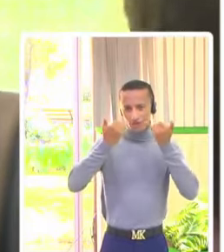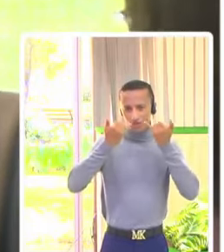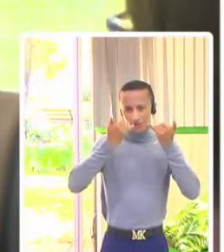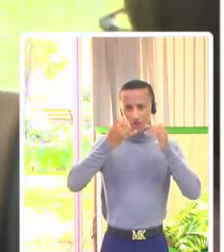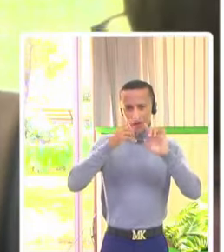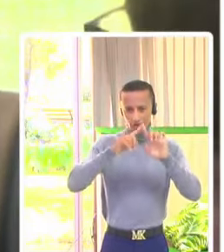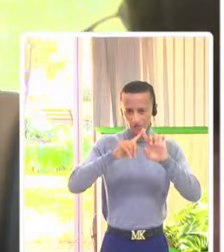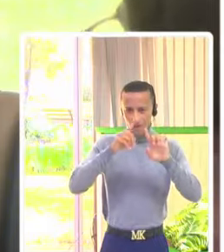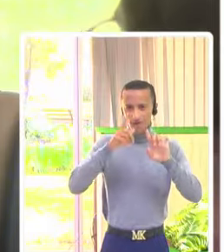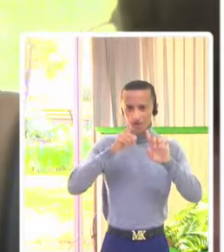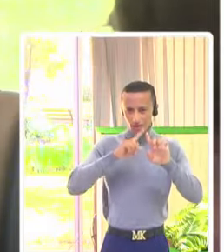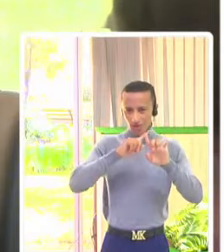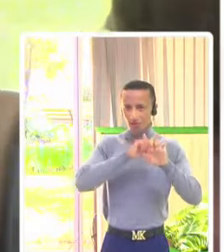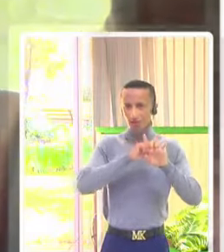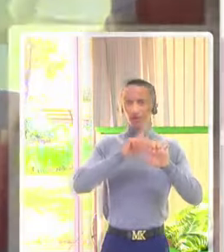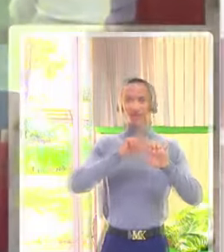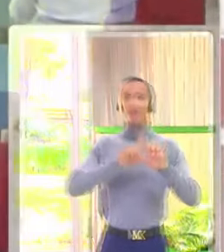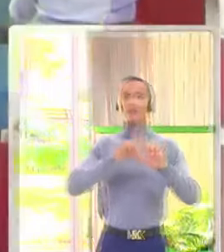schemes.